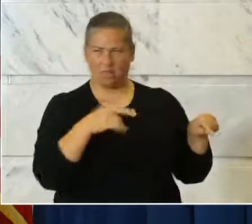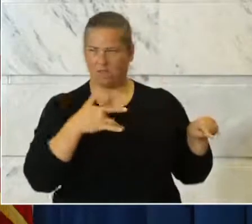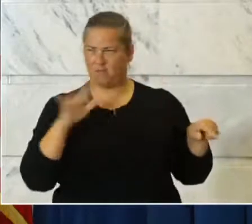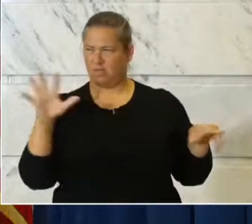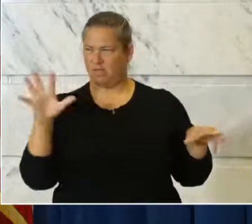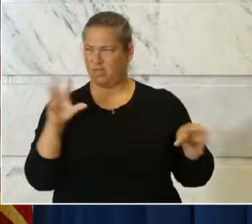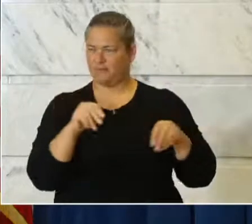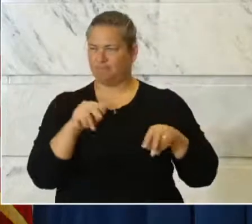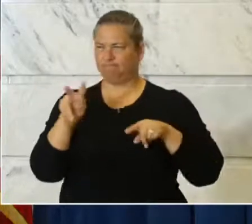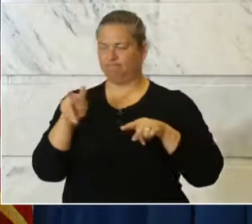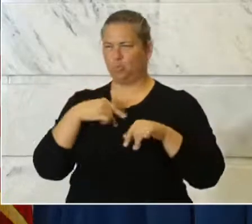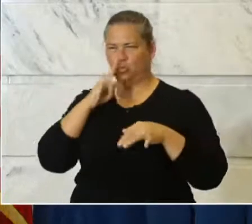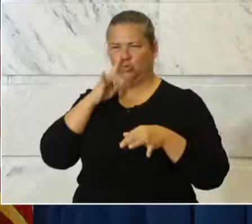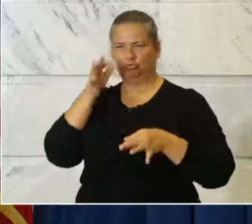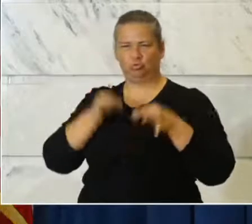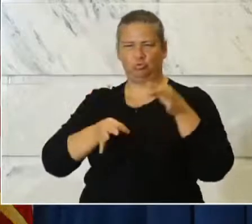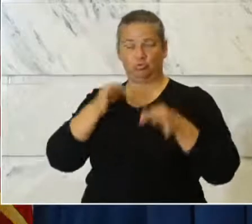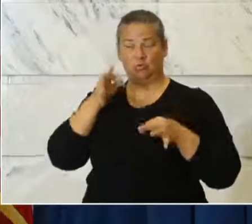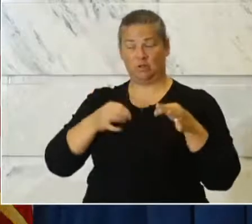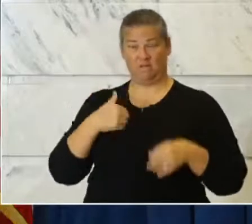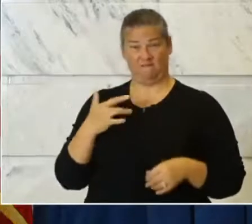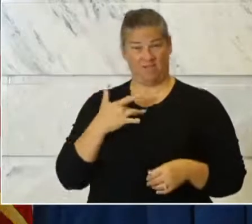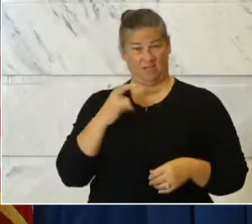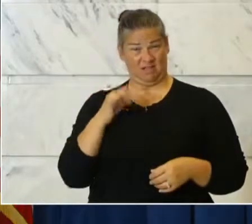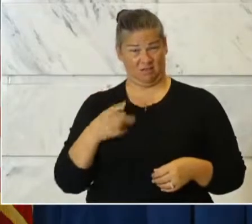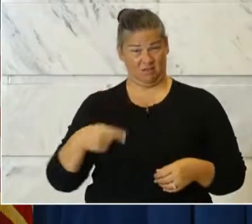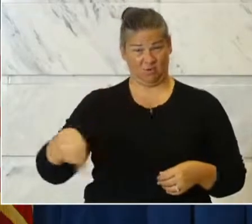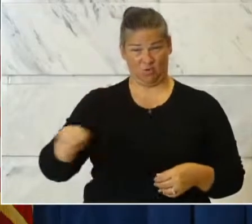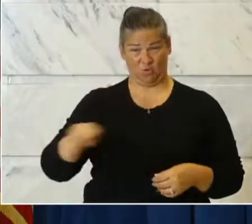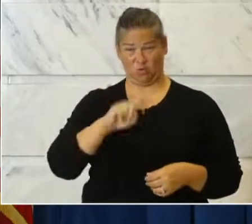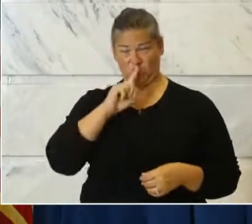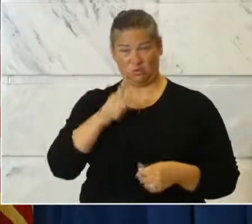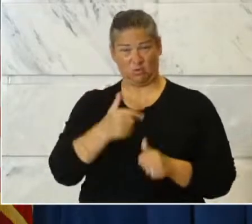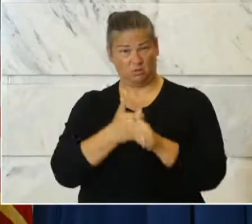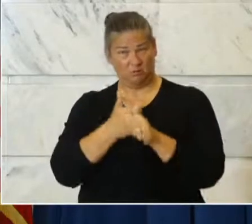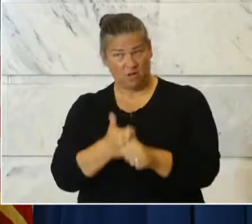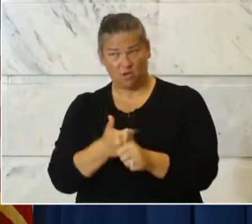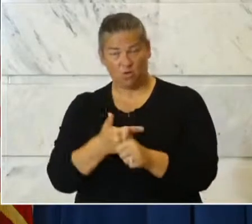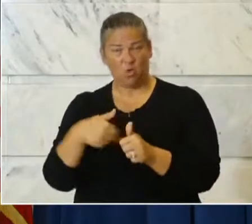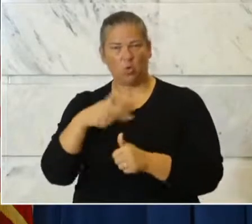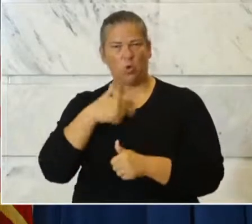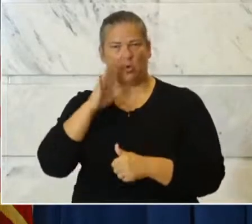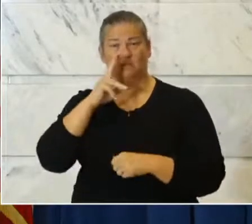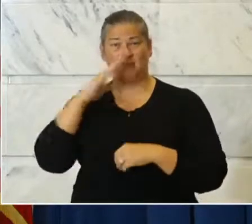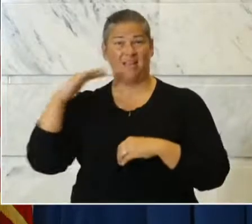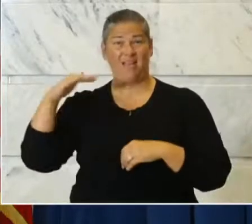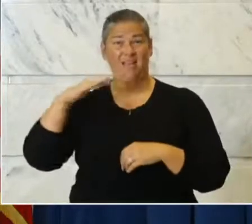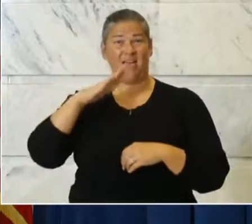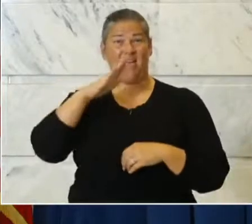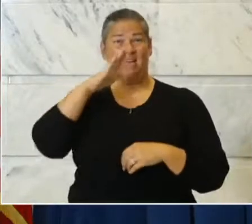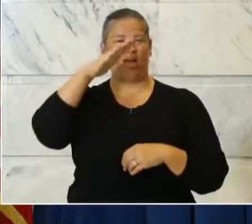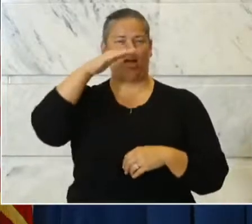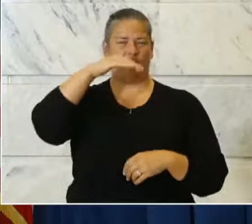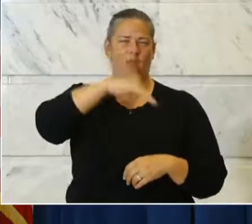I believe that if we all embrace this, we could eventually even see a decline. Tom?